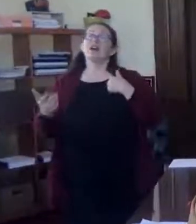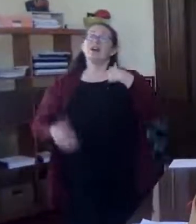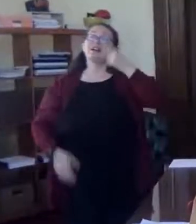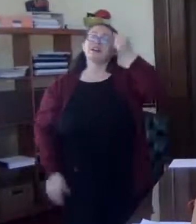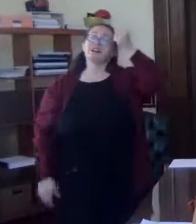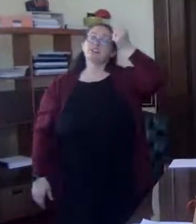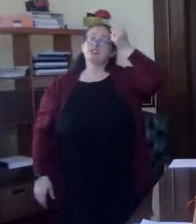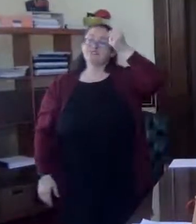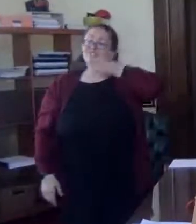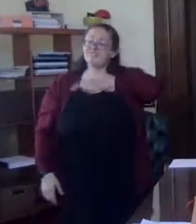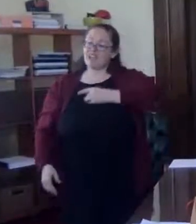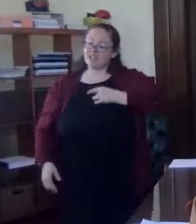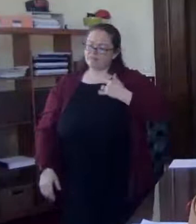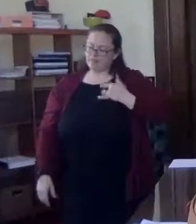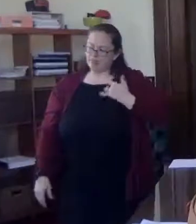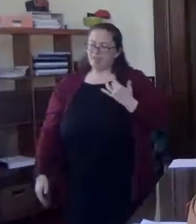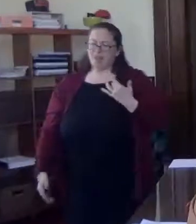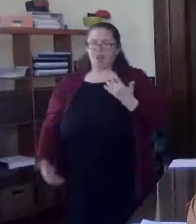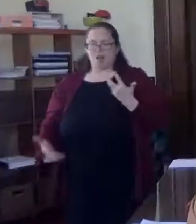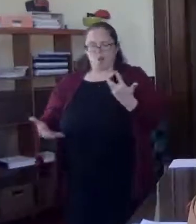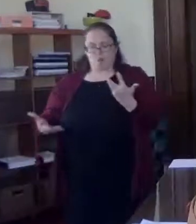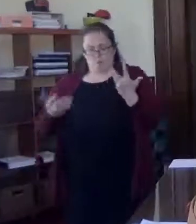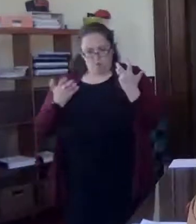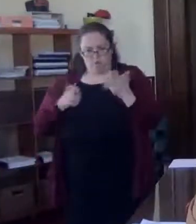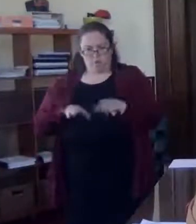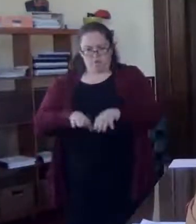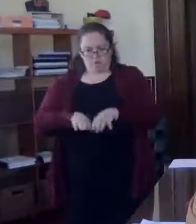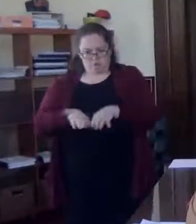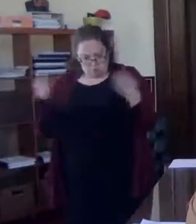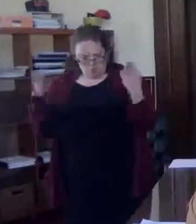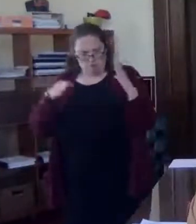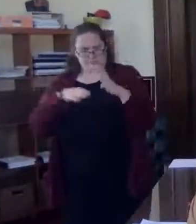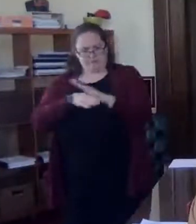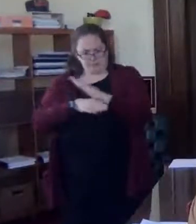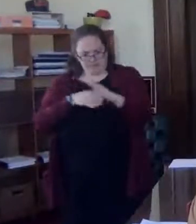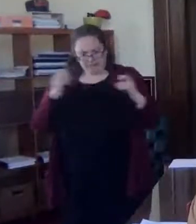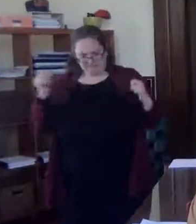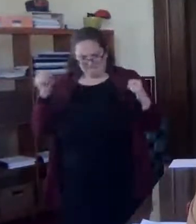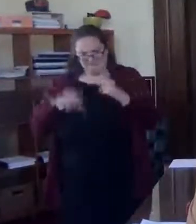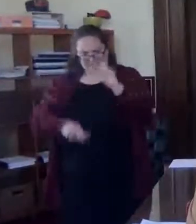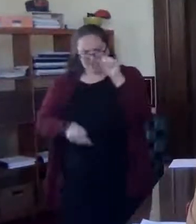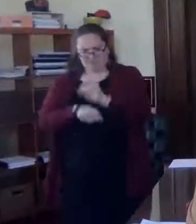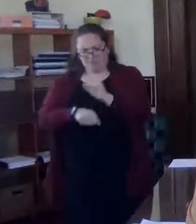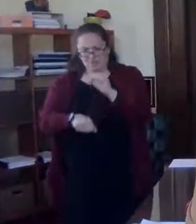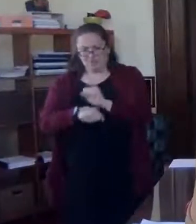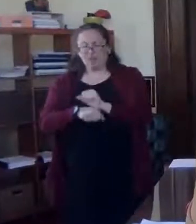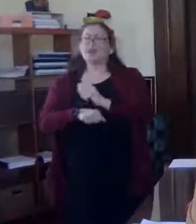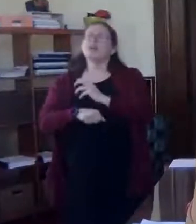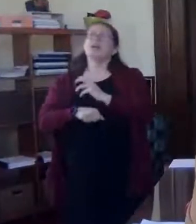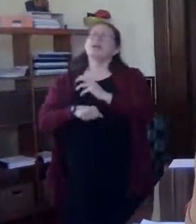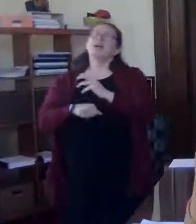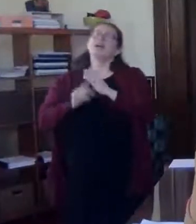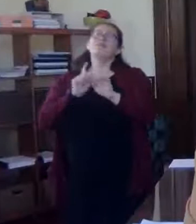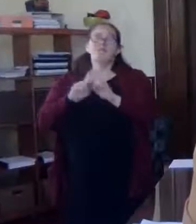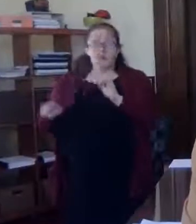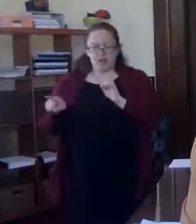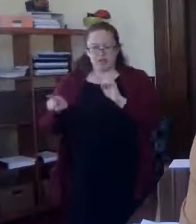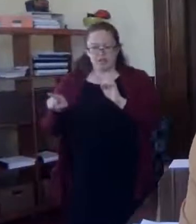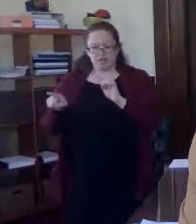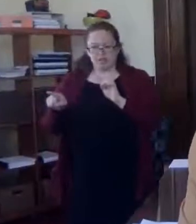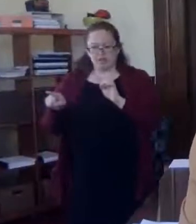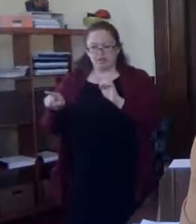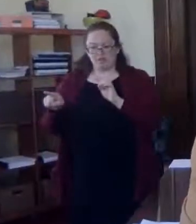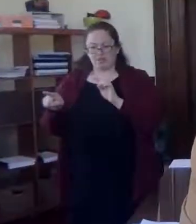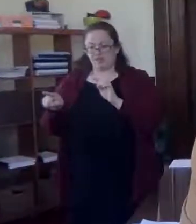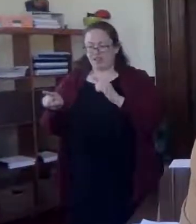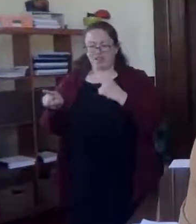understand that sentiment that of wanting to reopen the economy. But I don't want to reopen the economy at the expense